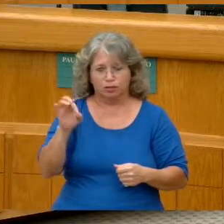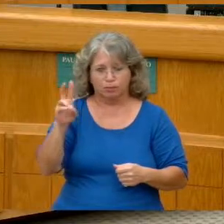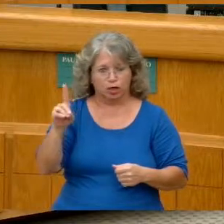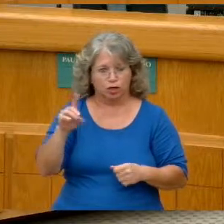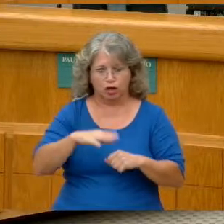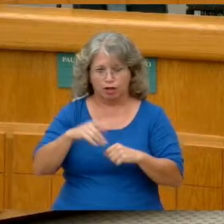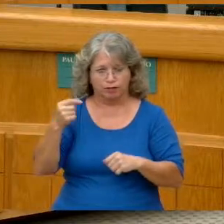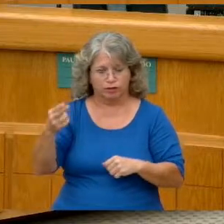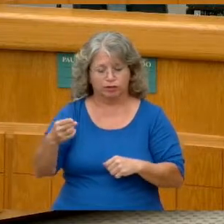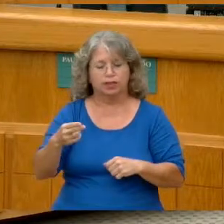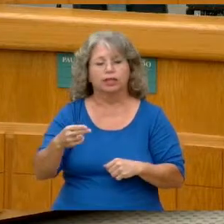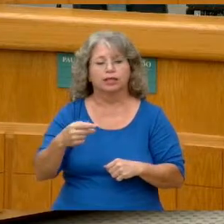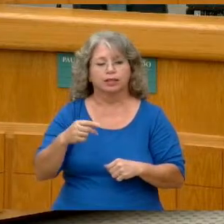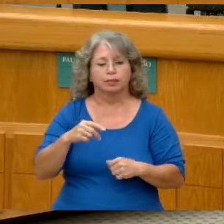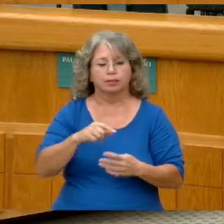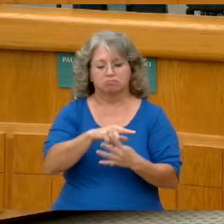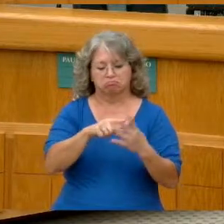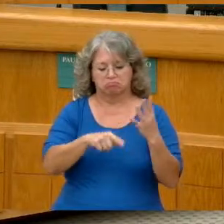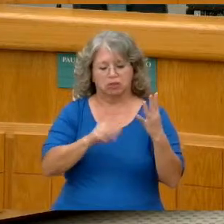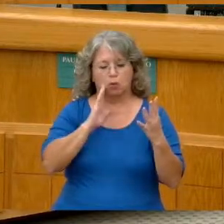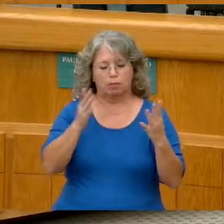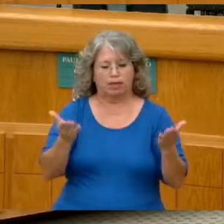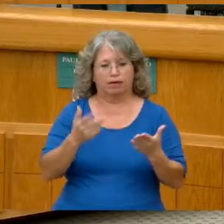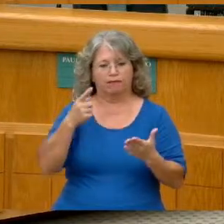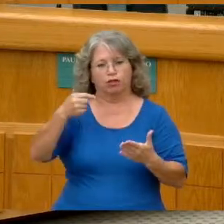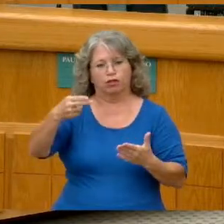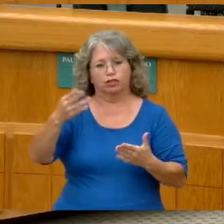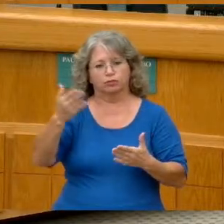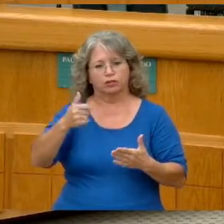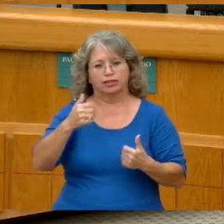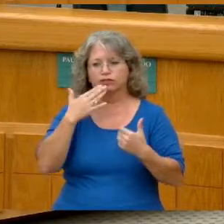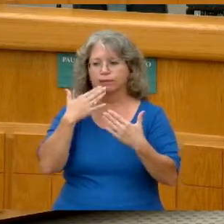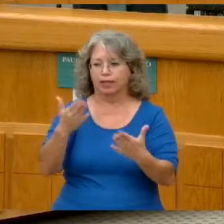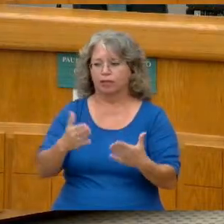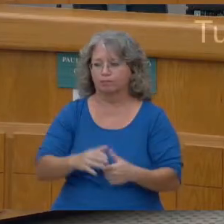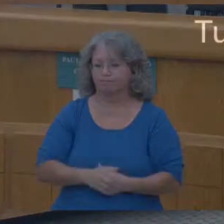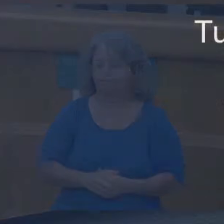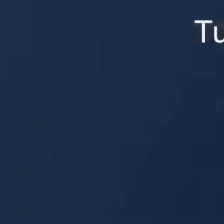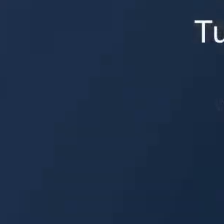Dr. Bird this time, not on Thursday, but we should all be here for Thursday's presentation. So thank you.